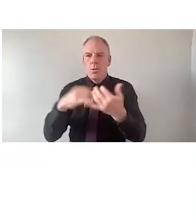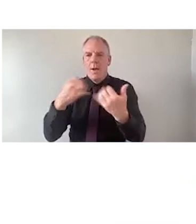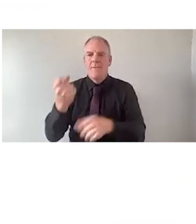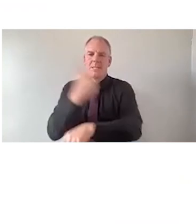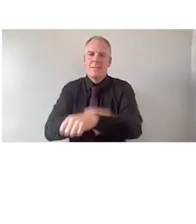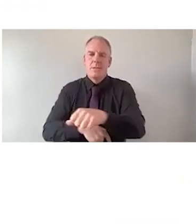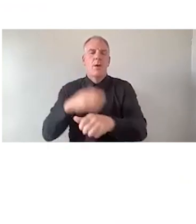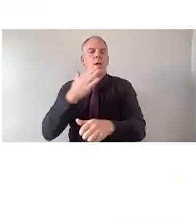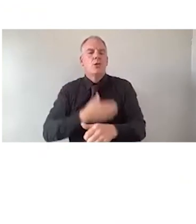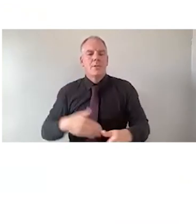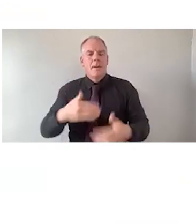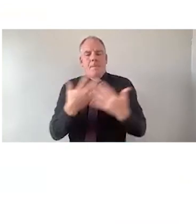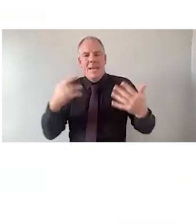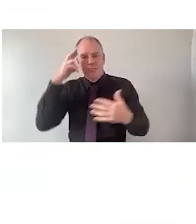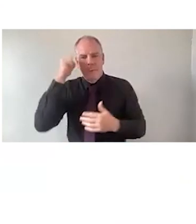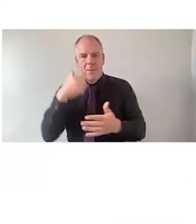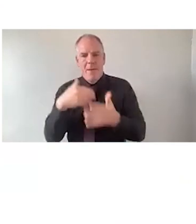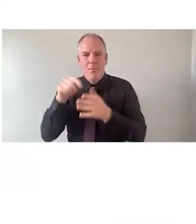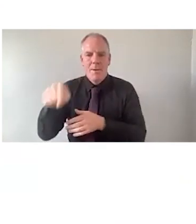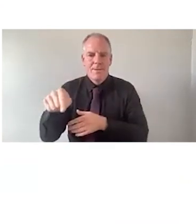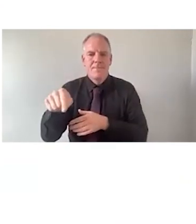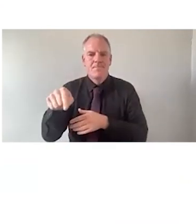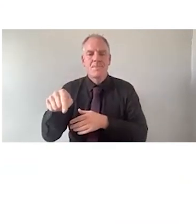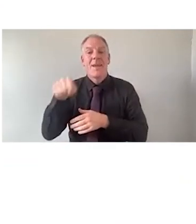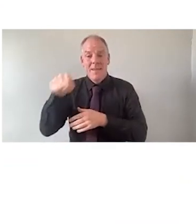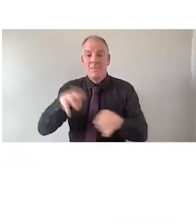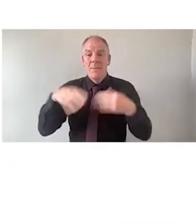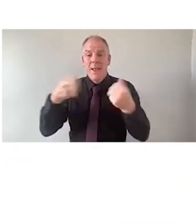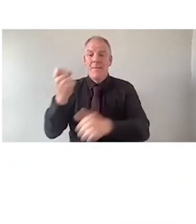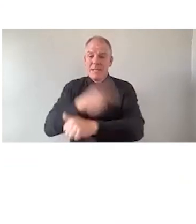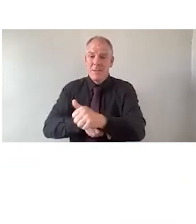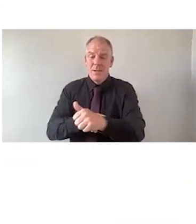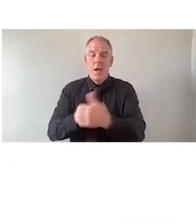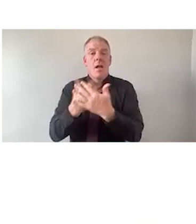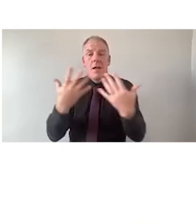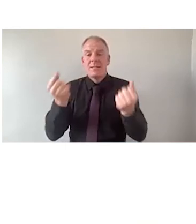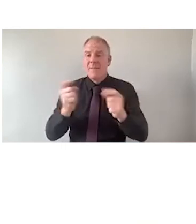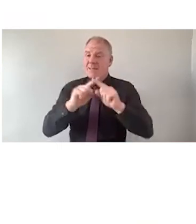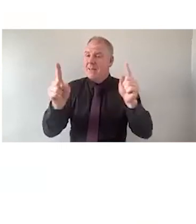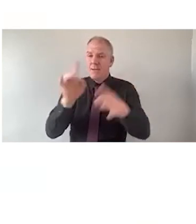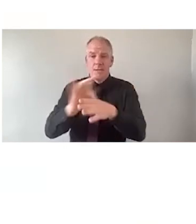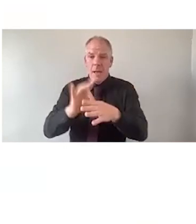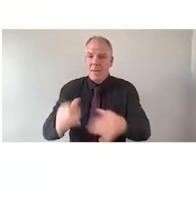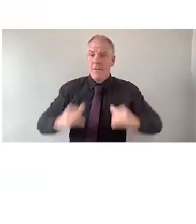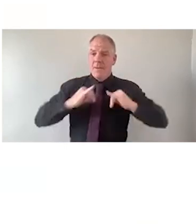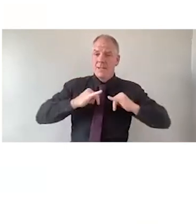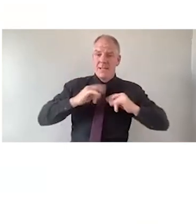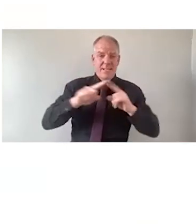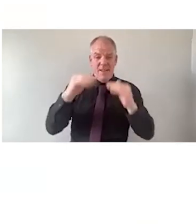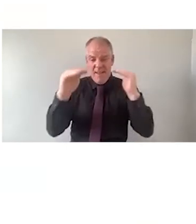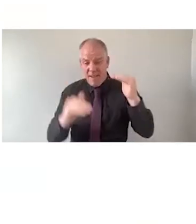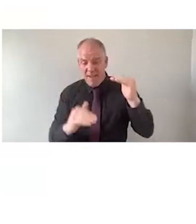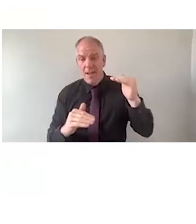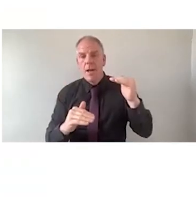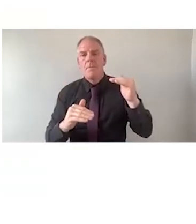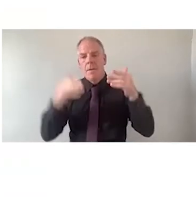that key takeaway point is, these are people with a disability, many of whom have differing levels of ability, but the focus being on